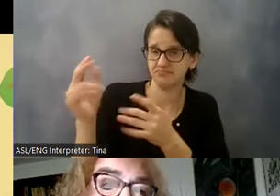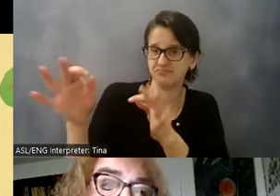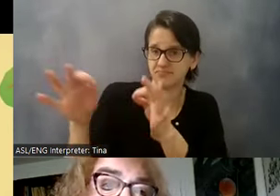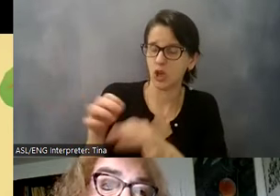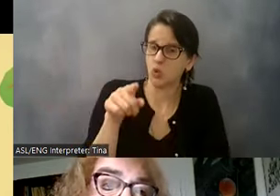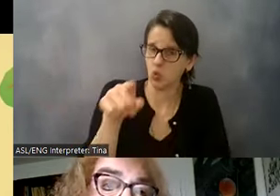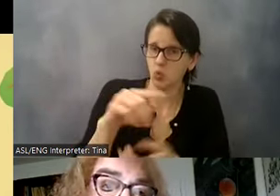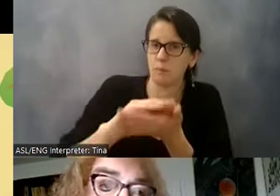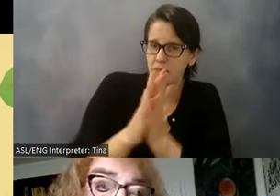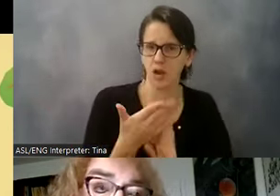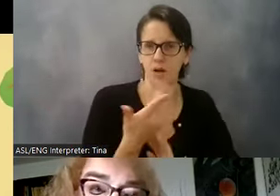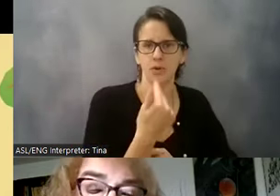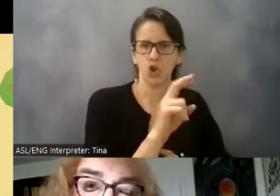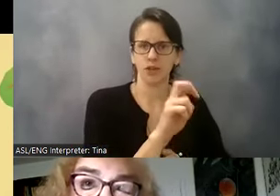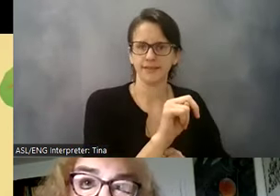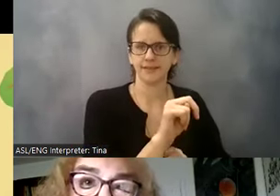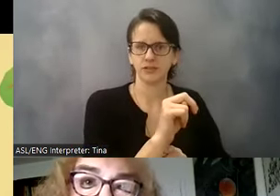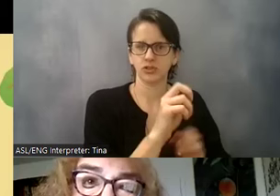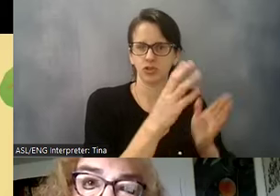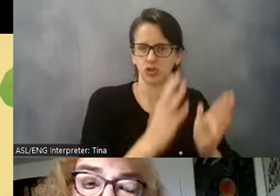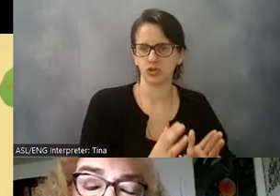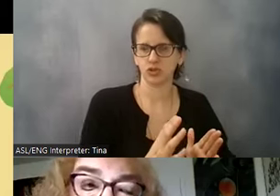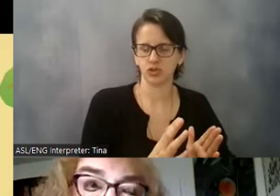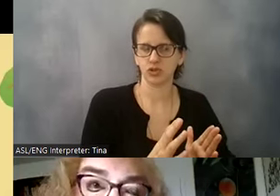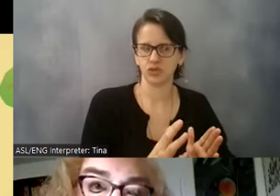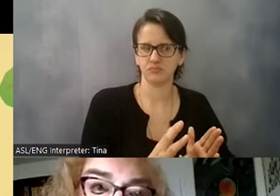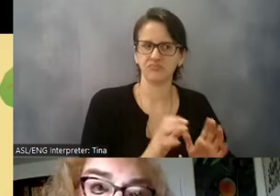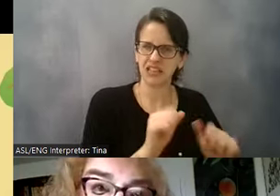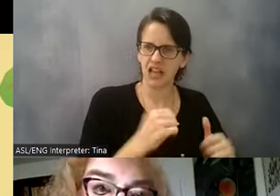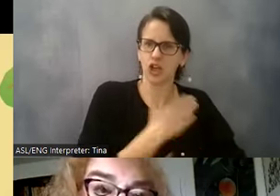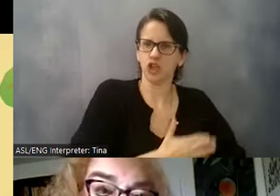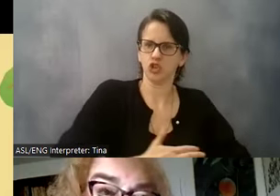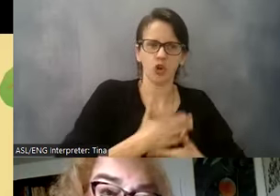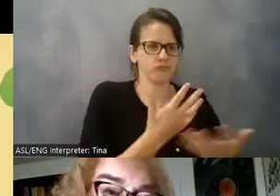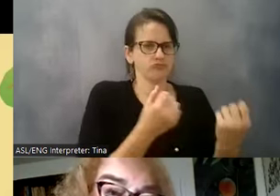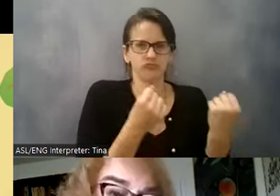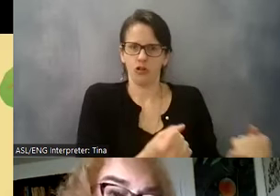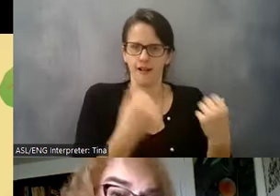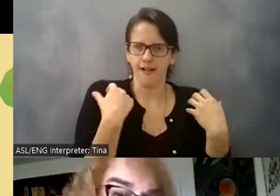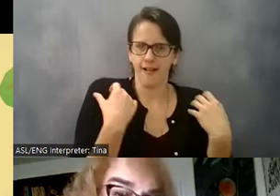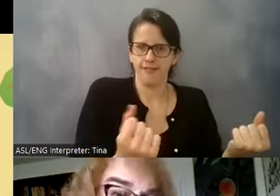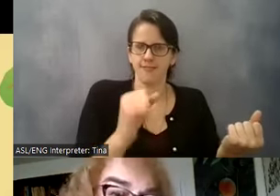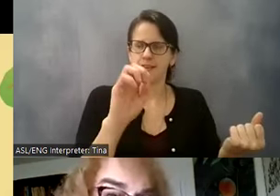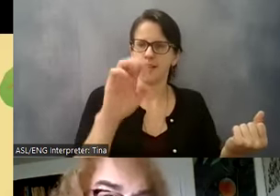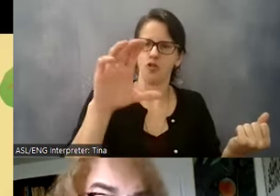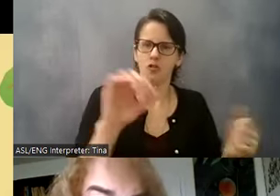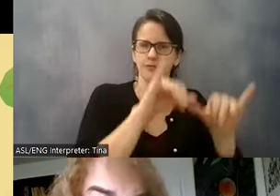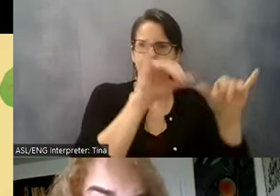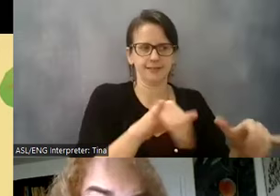and you can enjoy a robust mini ecosystem in your own backyard. Next slide, please.